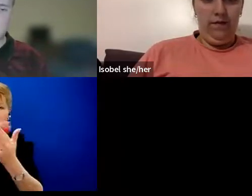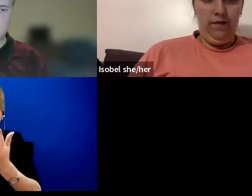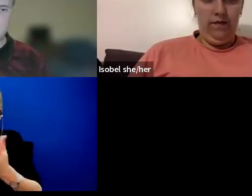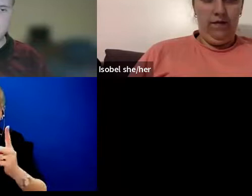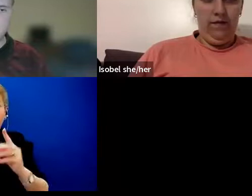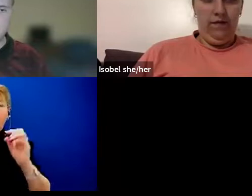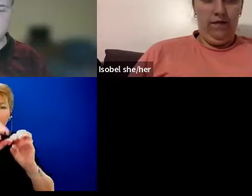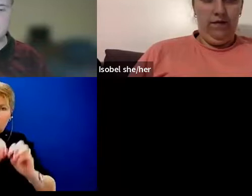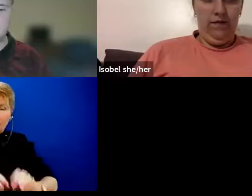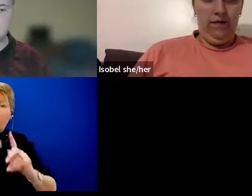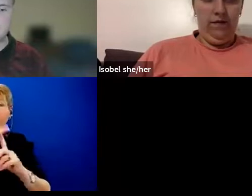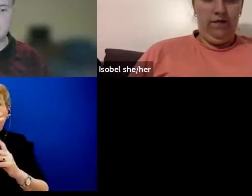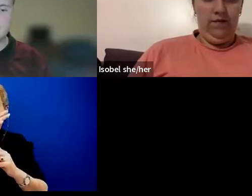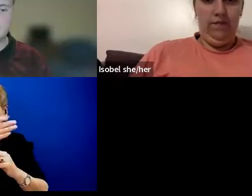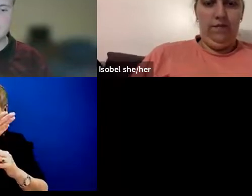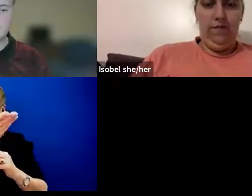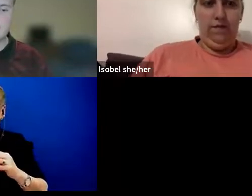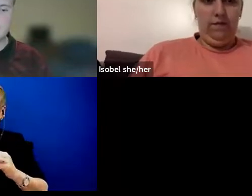childhood memory.